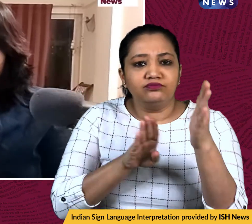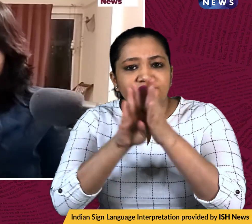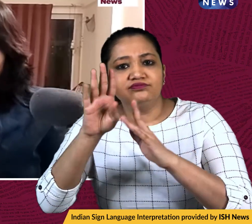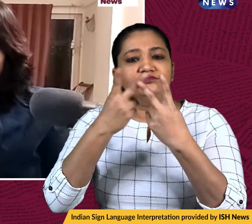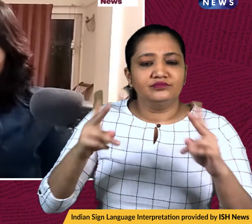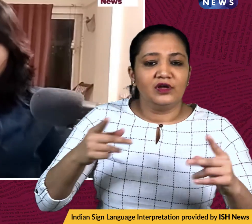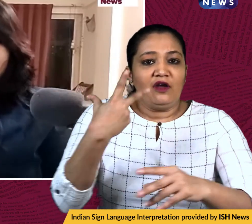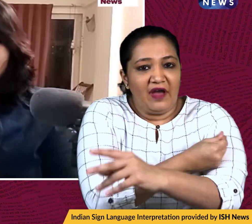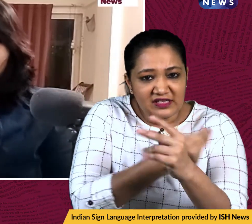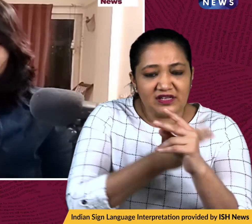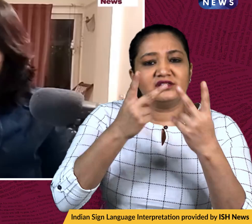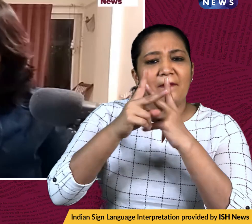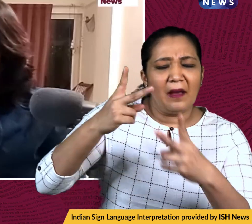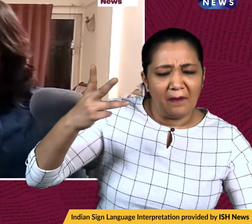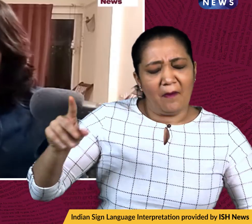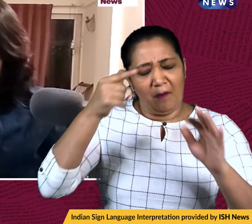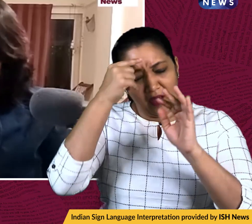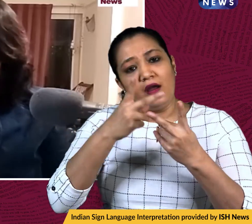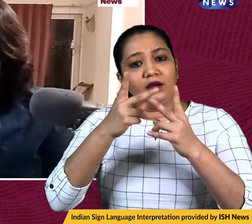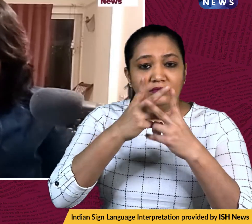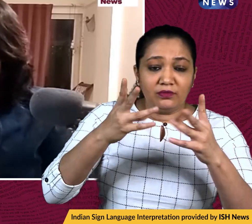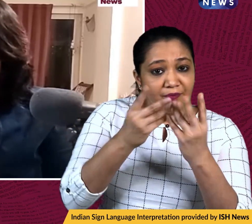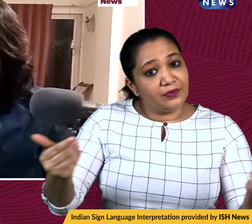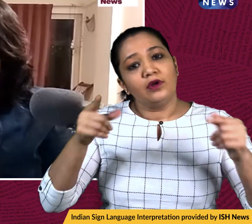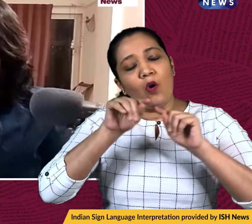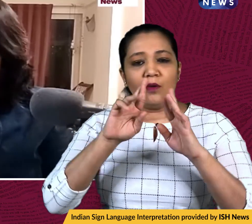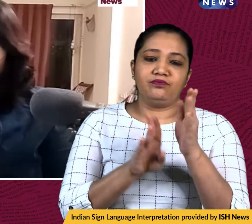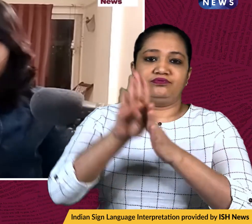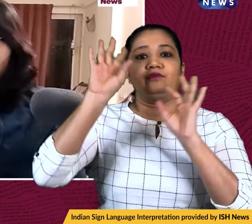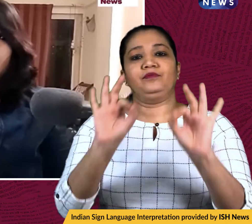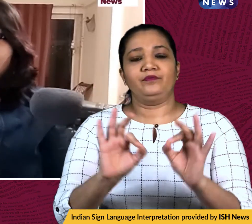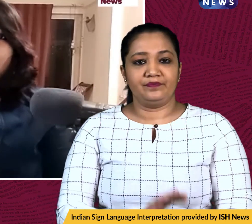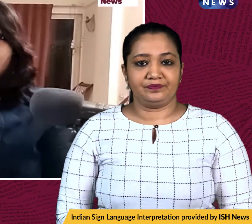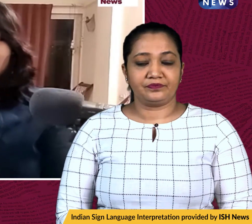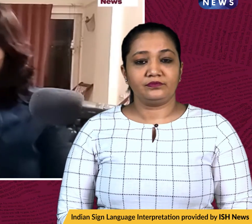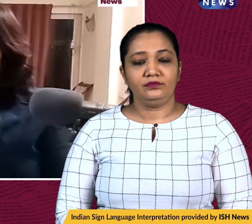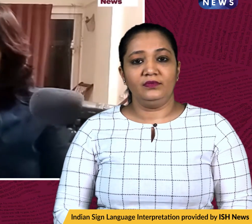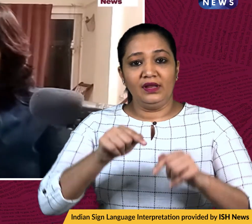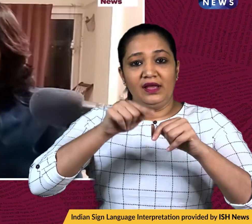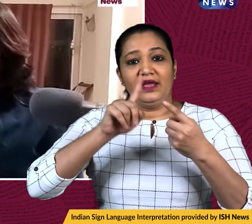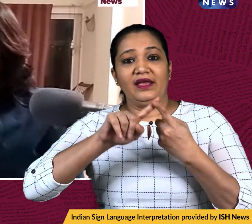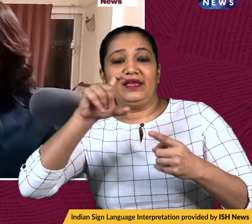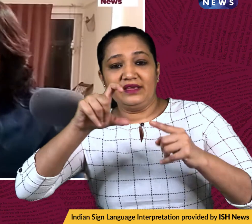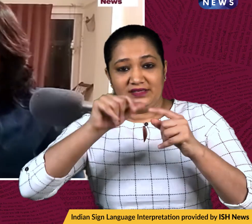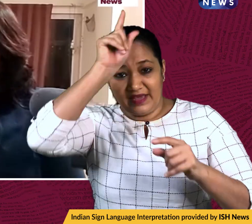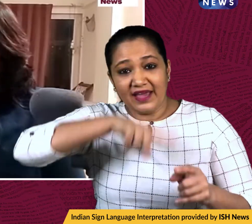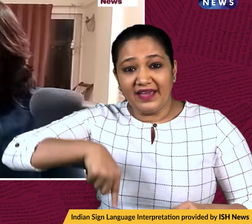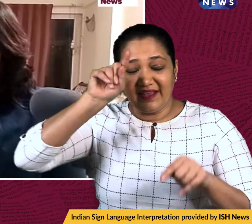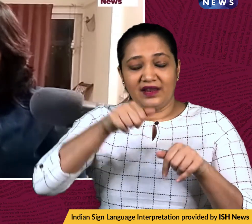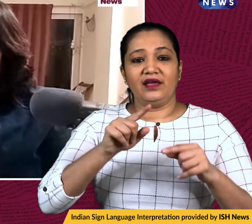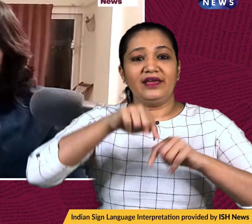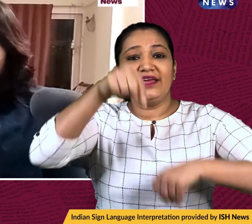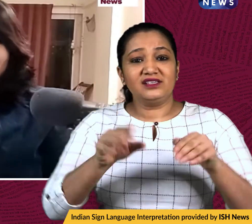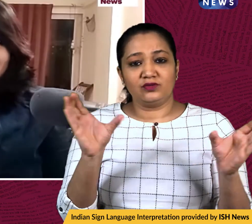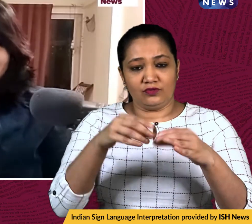widespread vaccinations and other things as well. Also in the news, the Election Commission of India